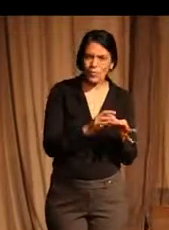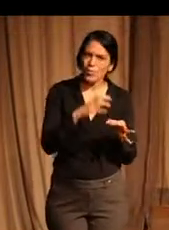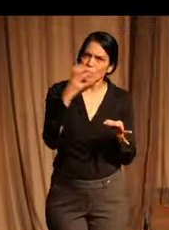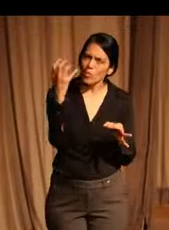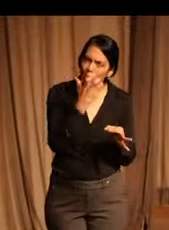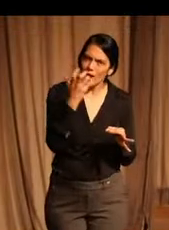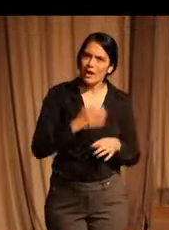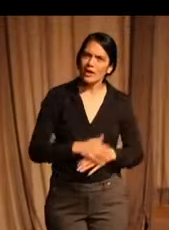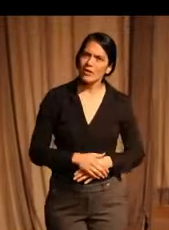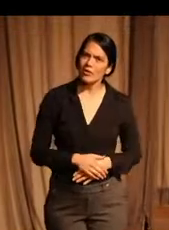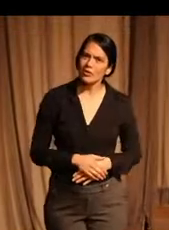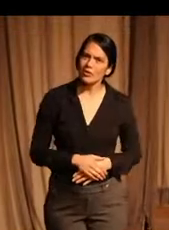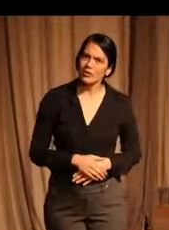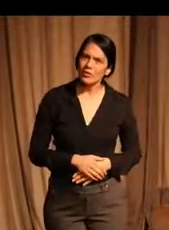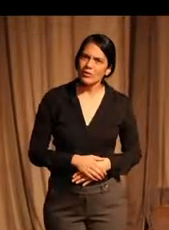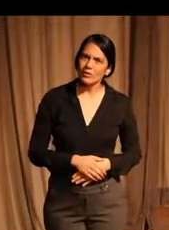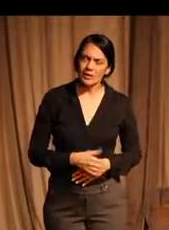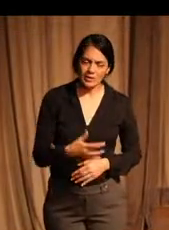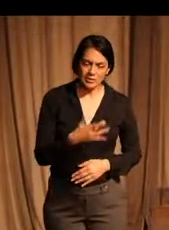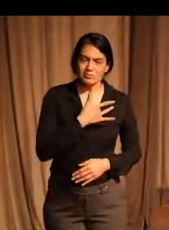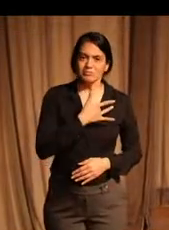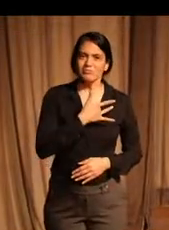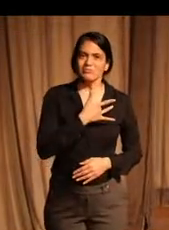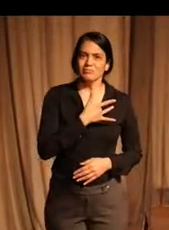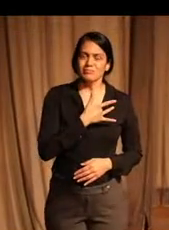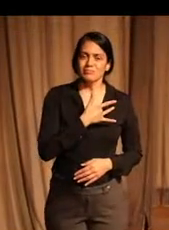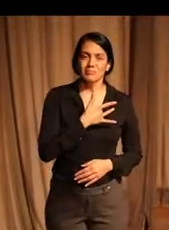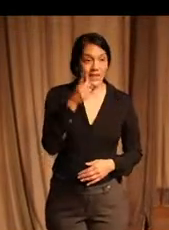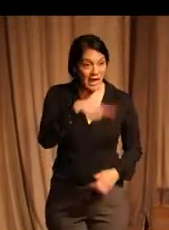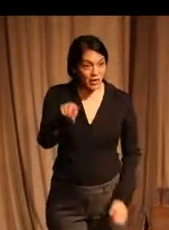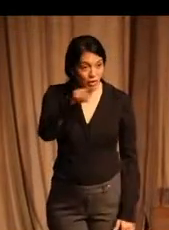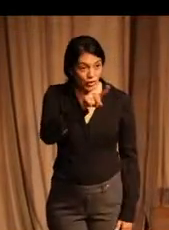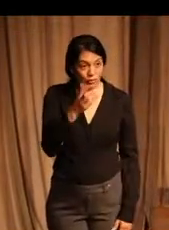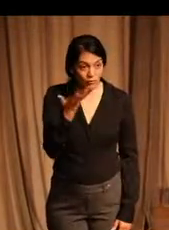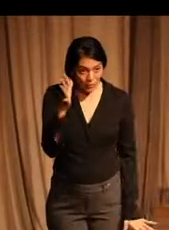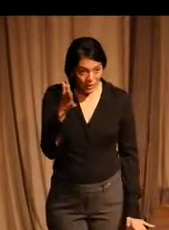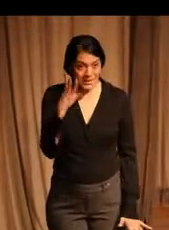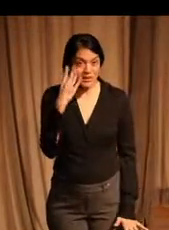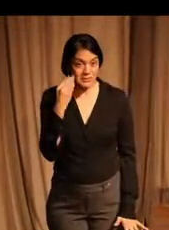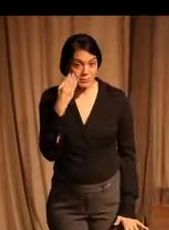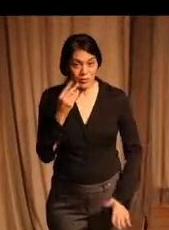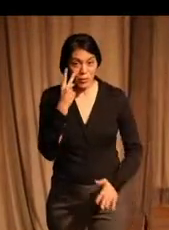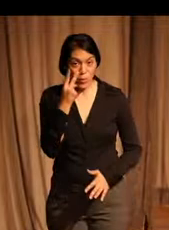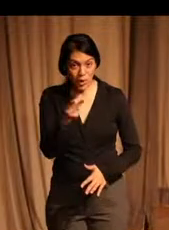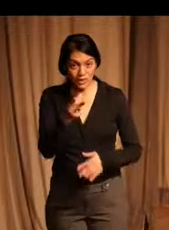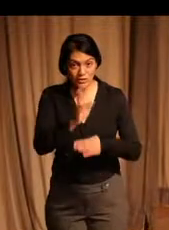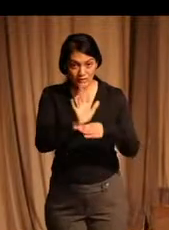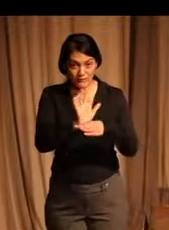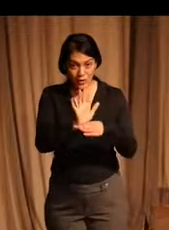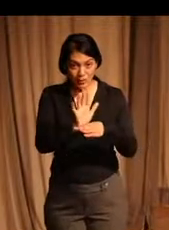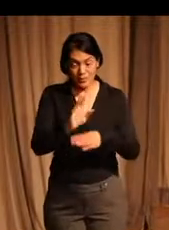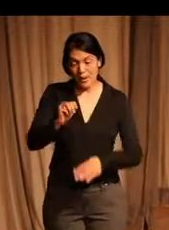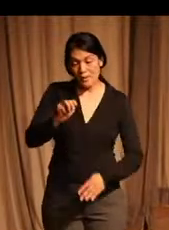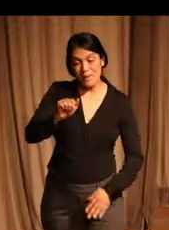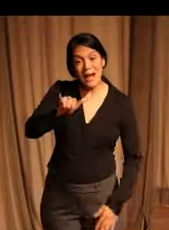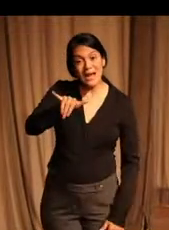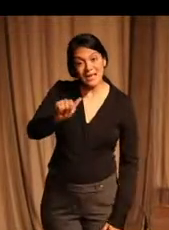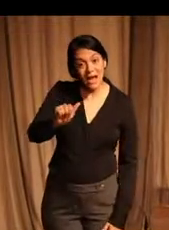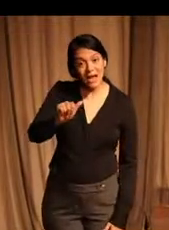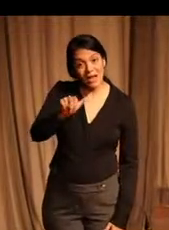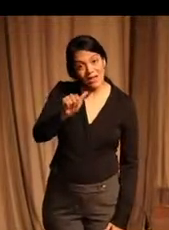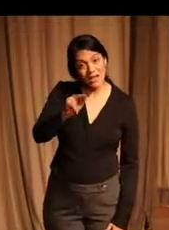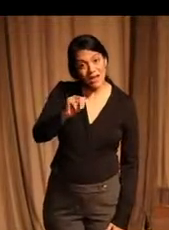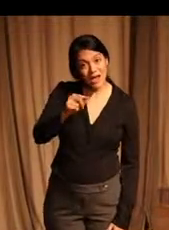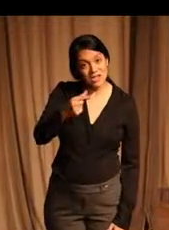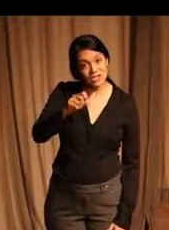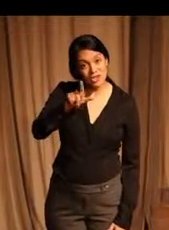you know, in both spaces. And of course, you know, for those of you who have seen it, you know, just seen the film, Maya Angelou, as you mentioned,